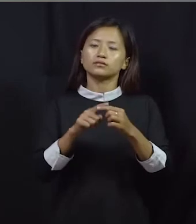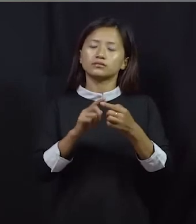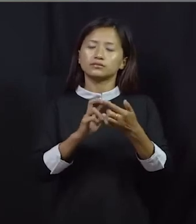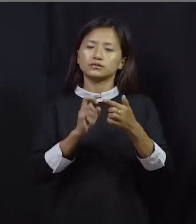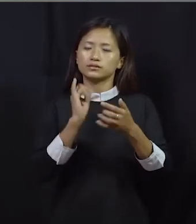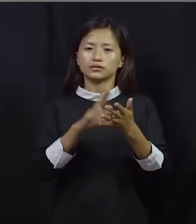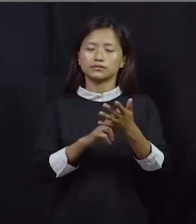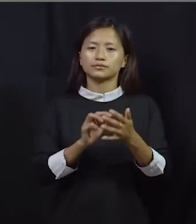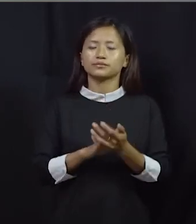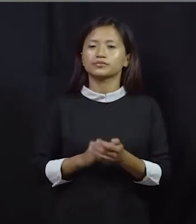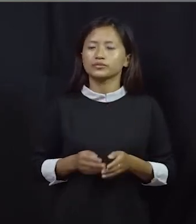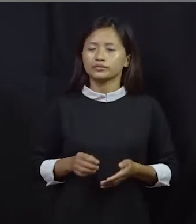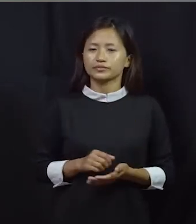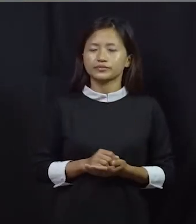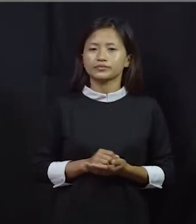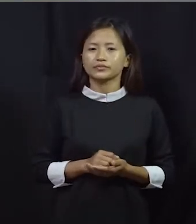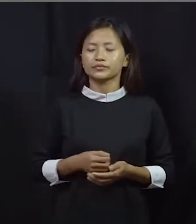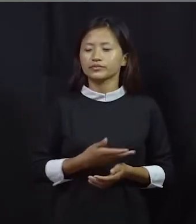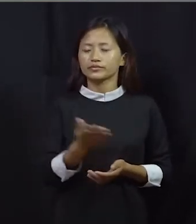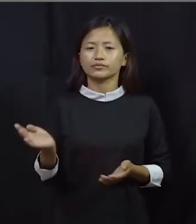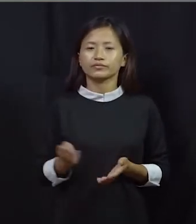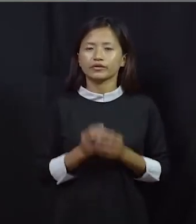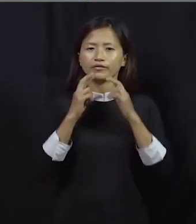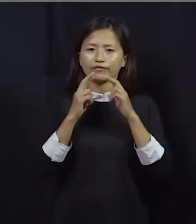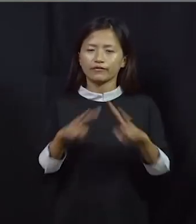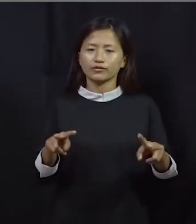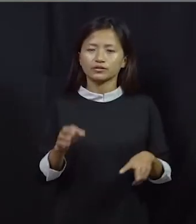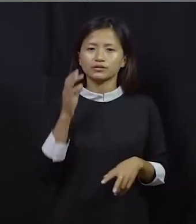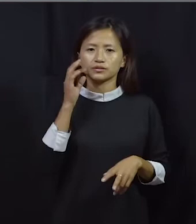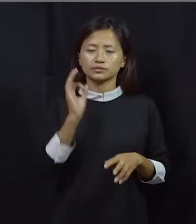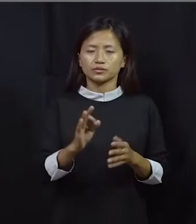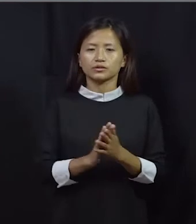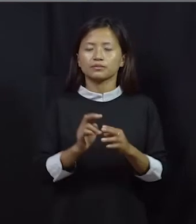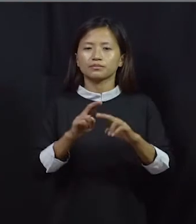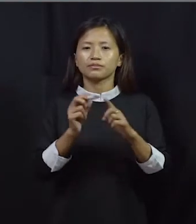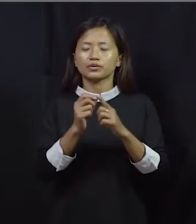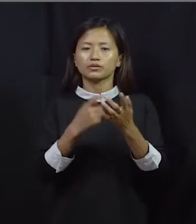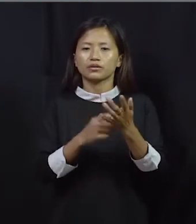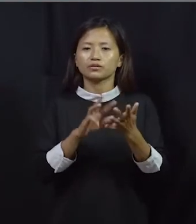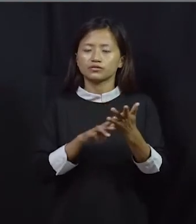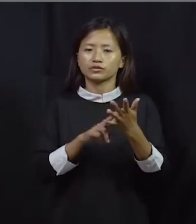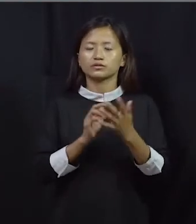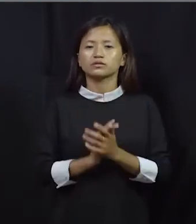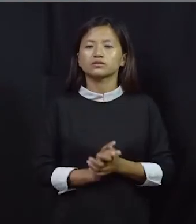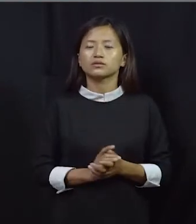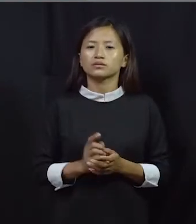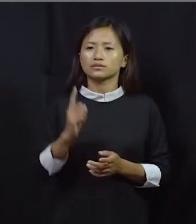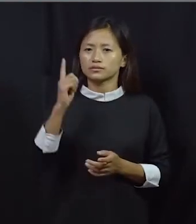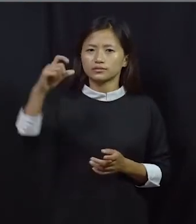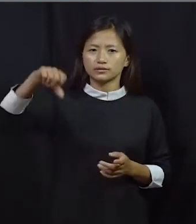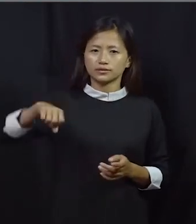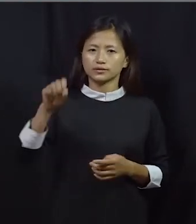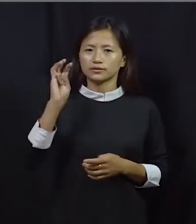run. There is one very important provision that is given in a Partnership Act